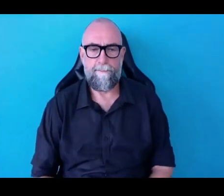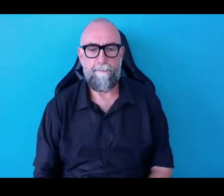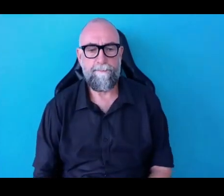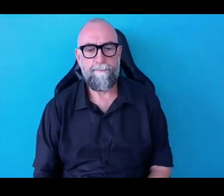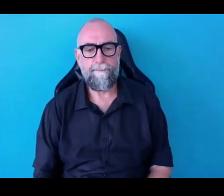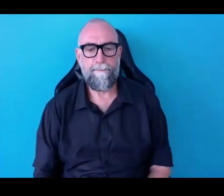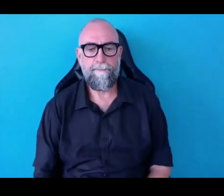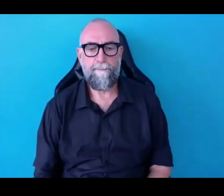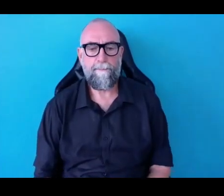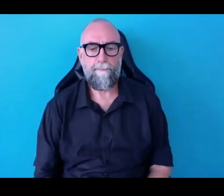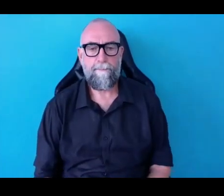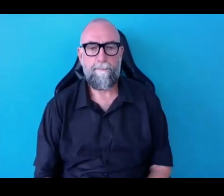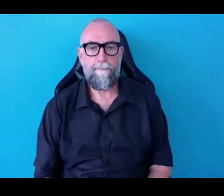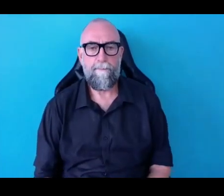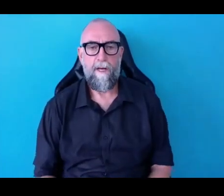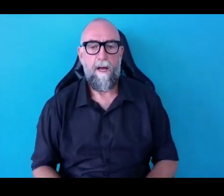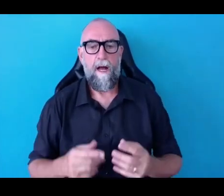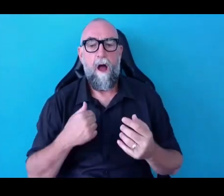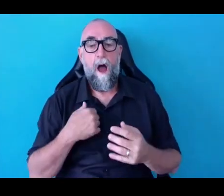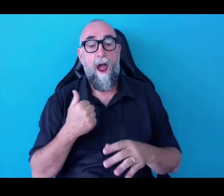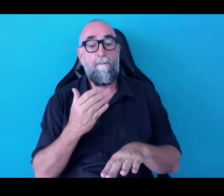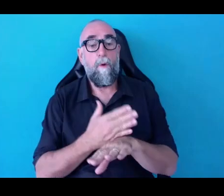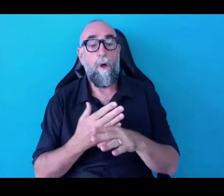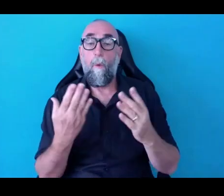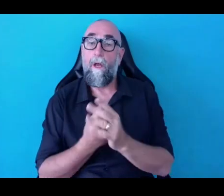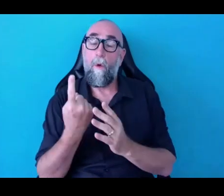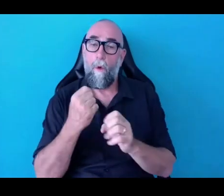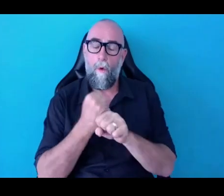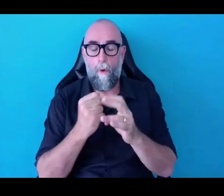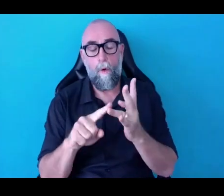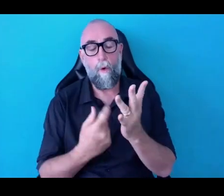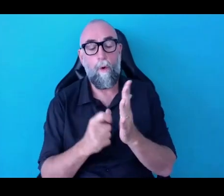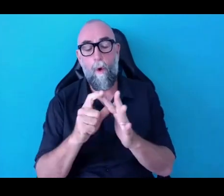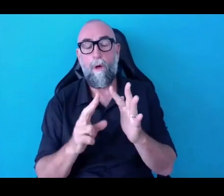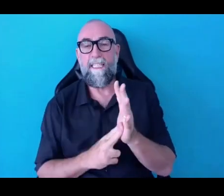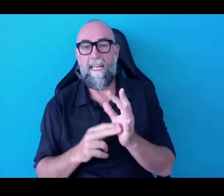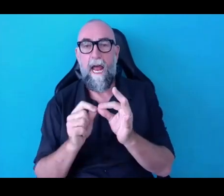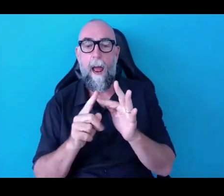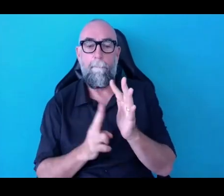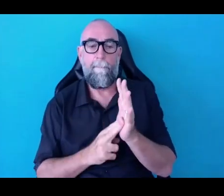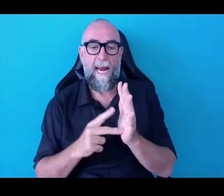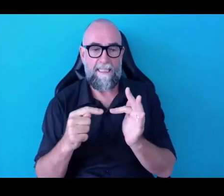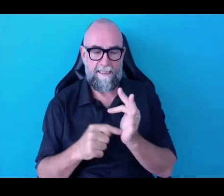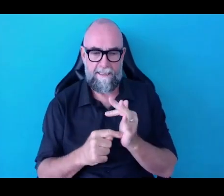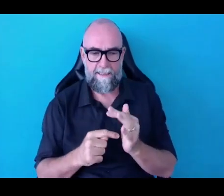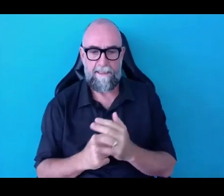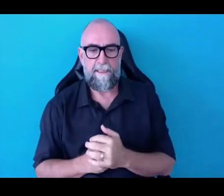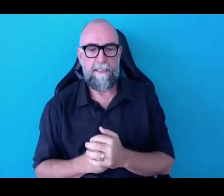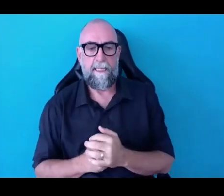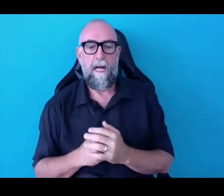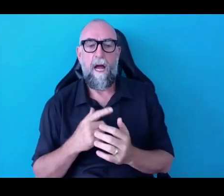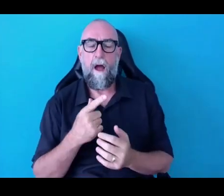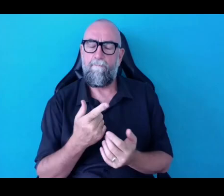of engagement with artist Gordon Bennett. Over many years, I did work responding and referencing